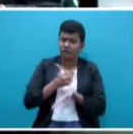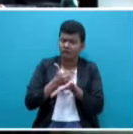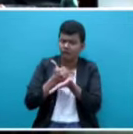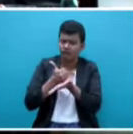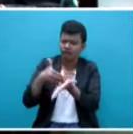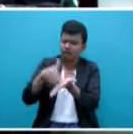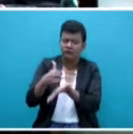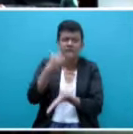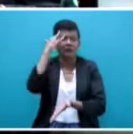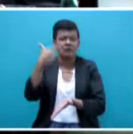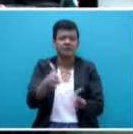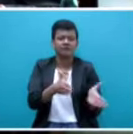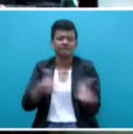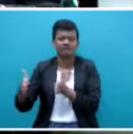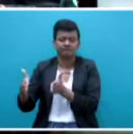Speaker, sir.